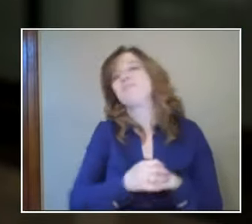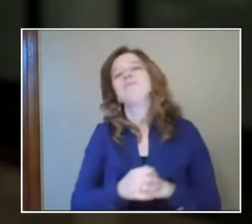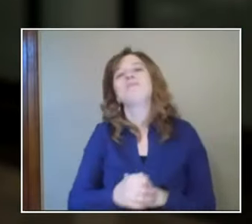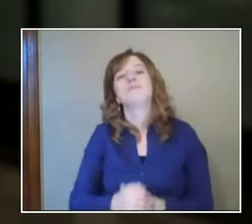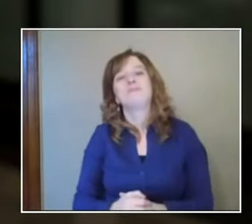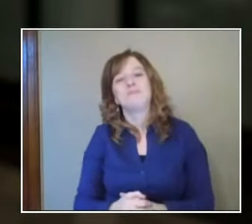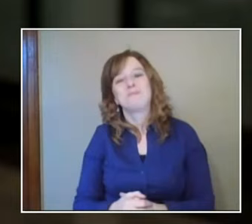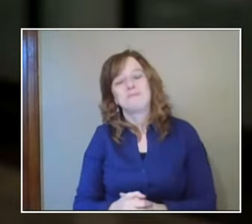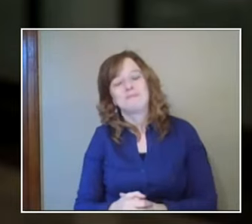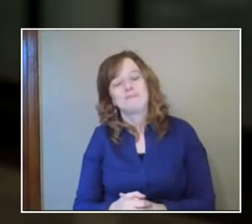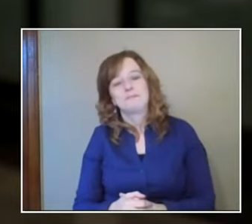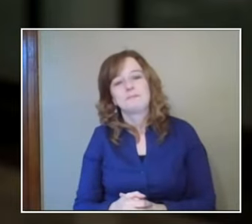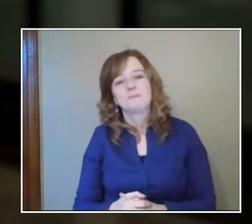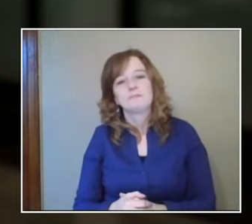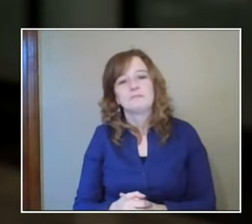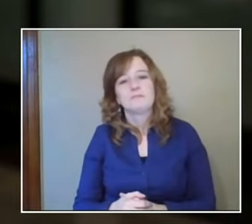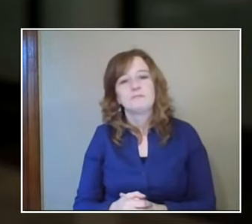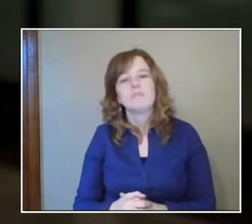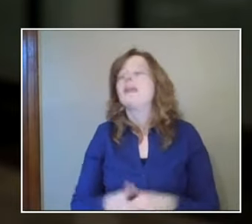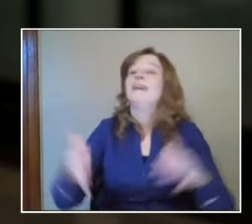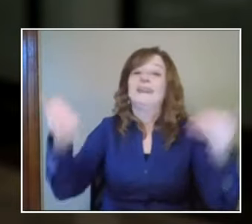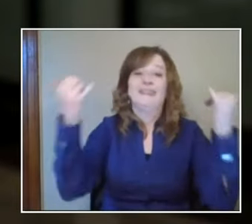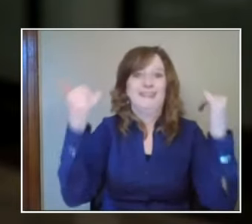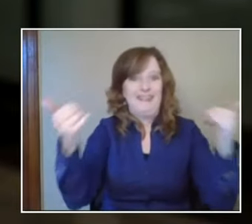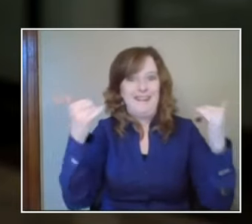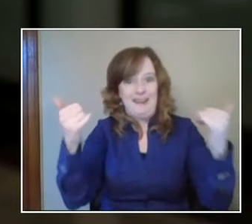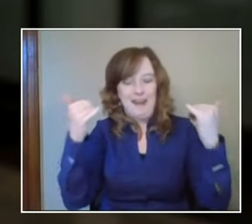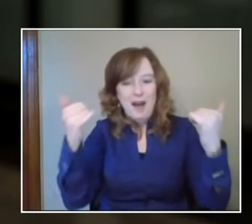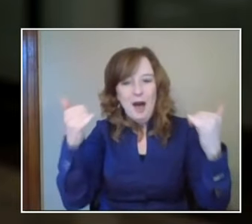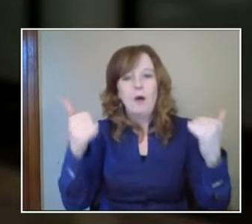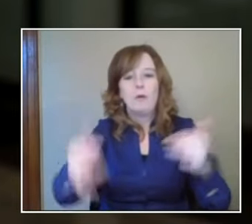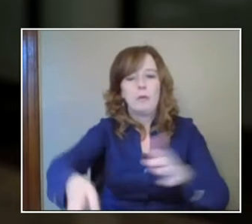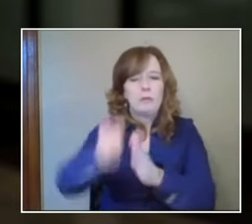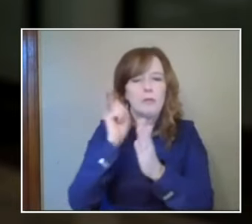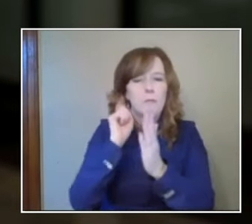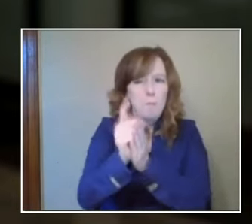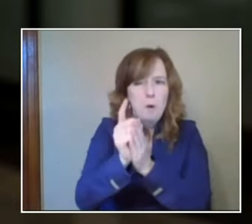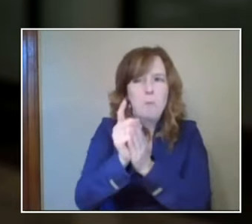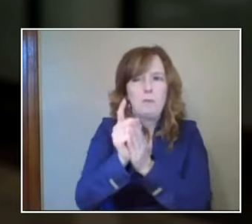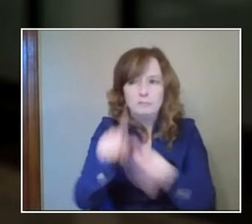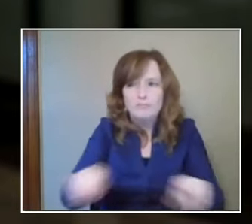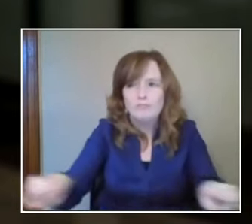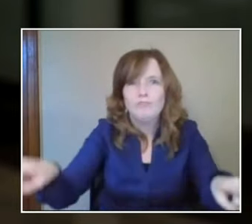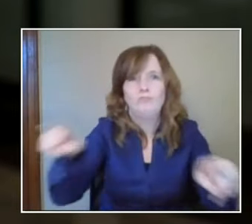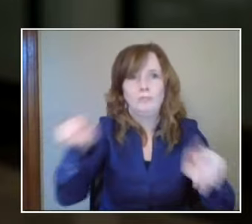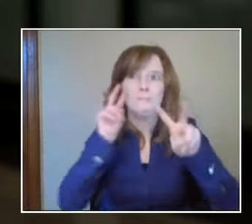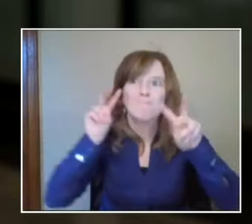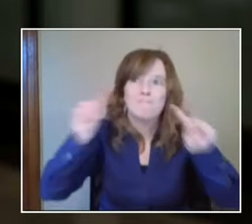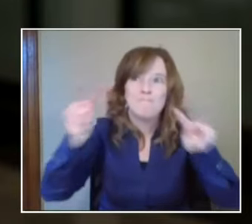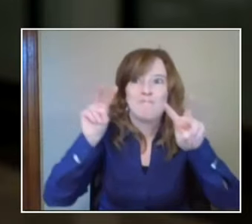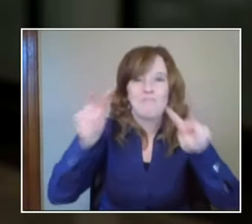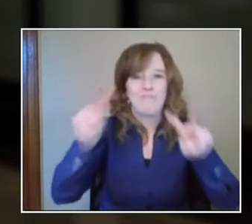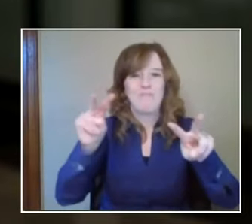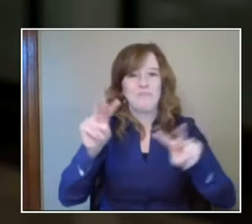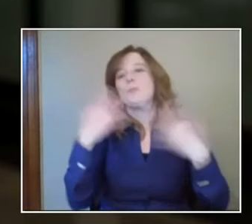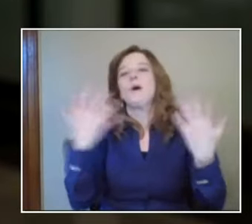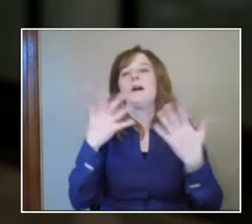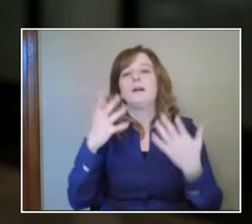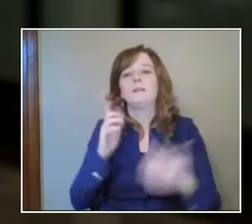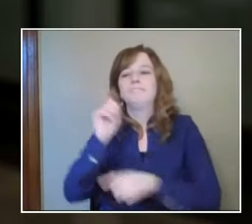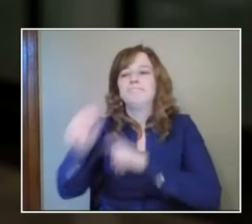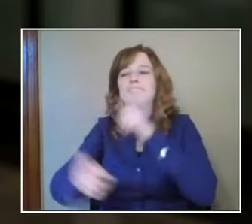We arrive now at the moment for which our students have worked so hard, the conferring of degrees.